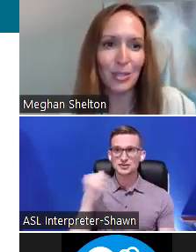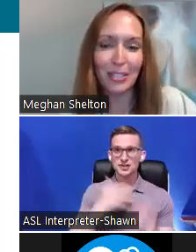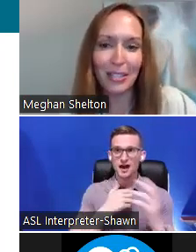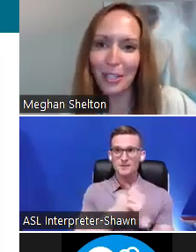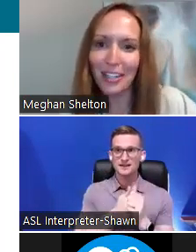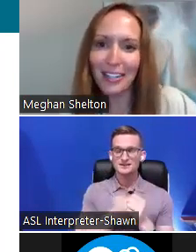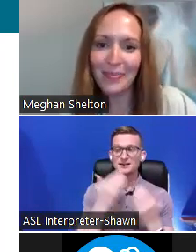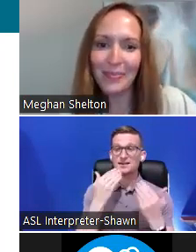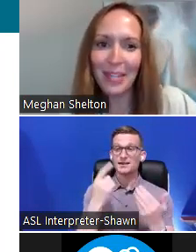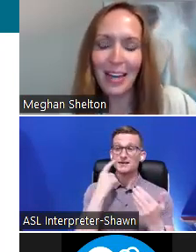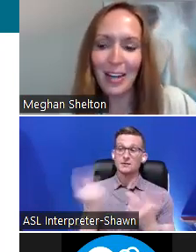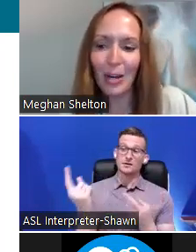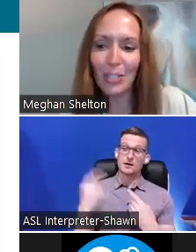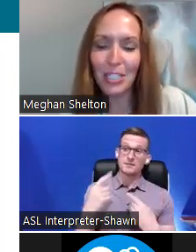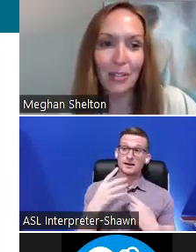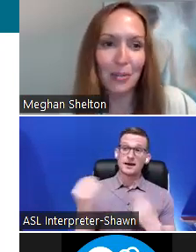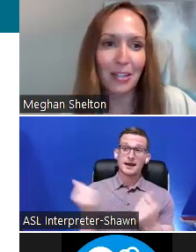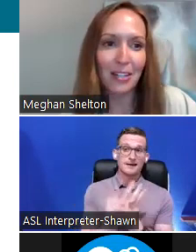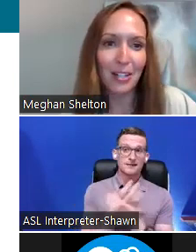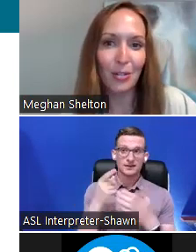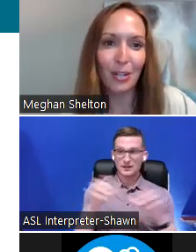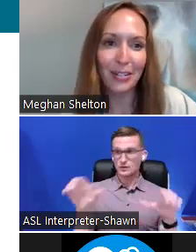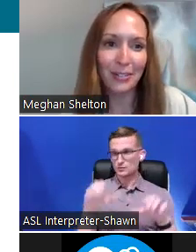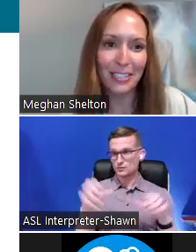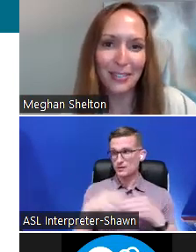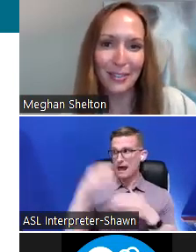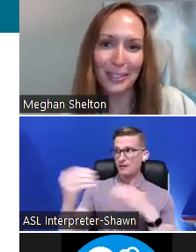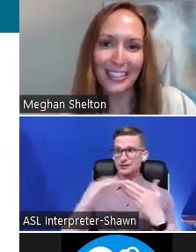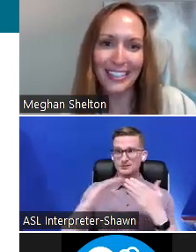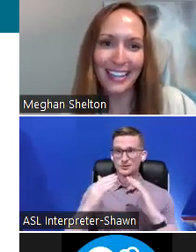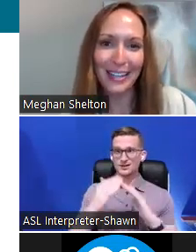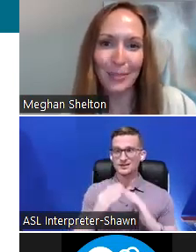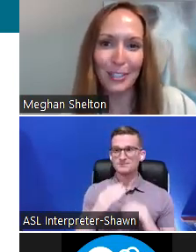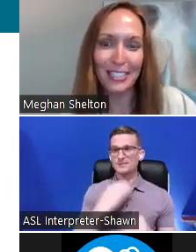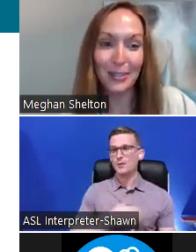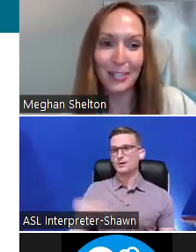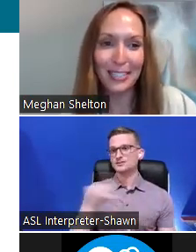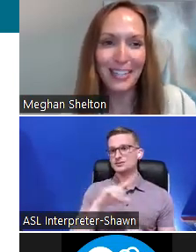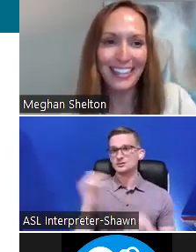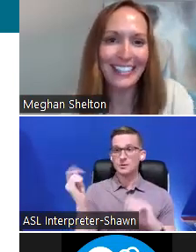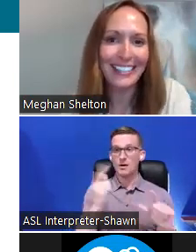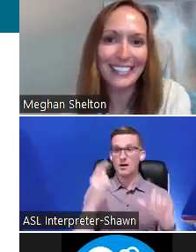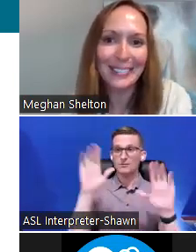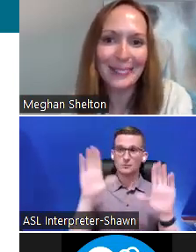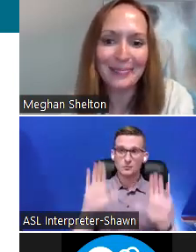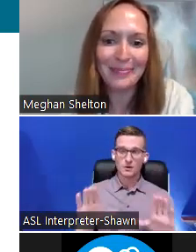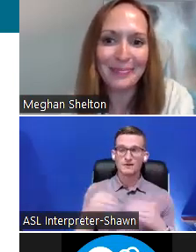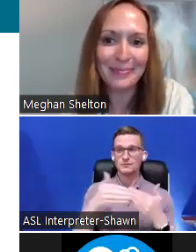you do in the community. I wish everyone a great rest of your week, and we'll see you next month.